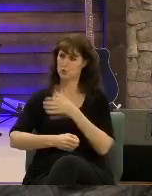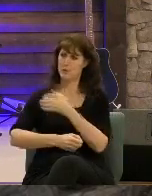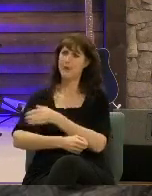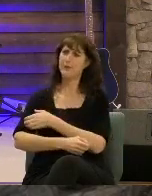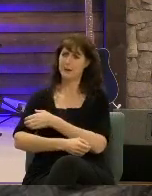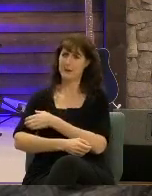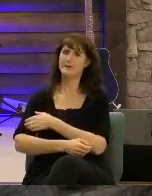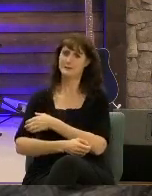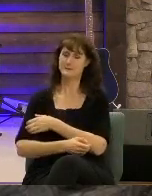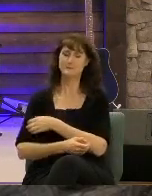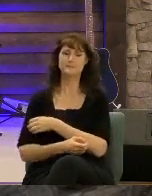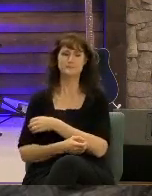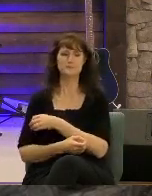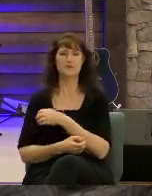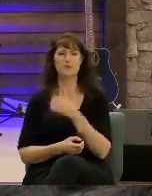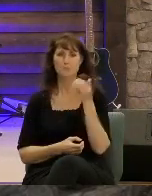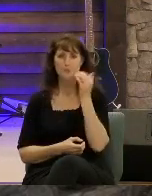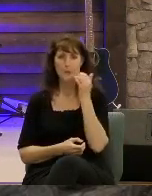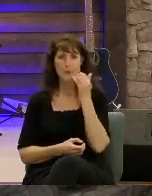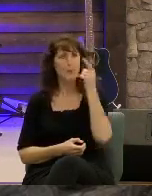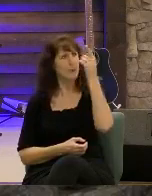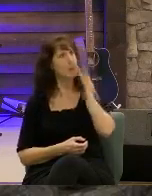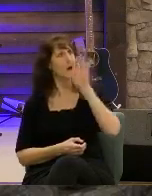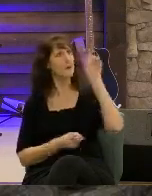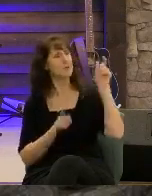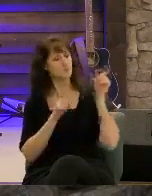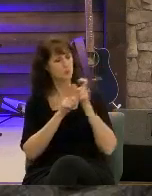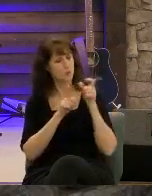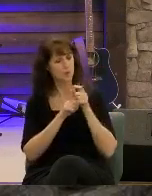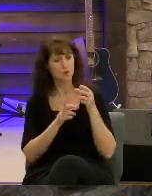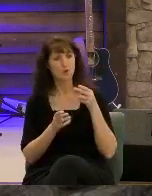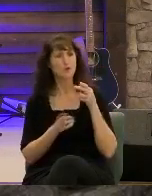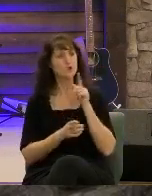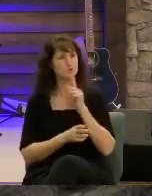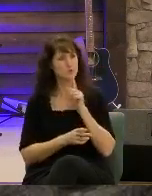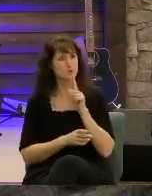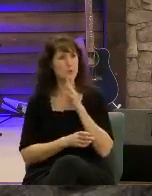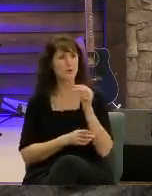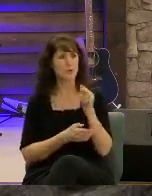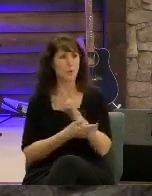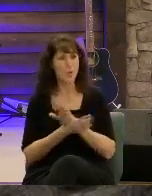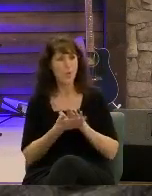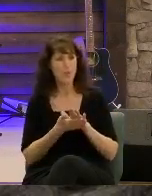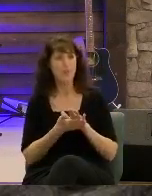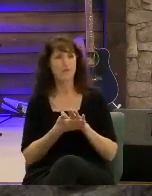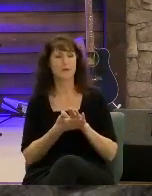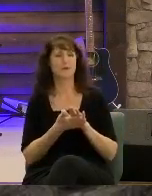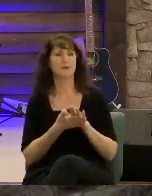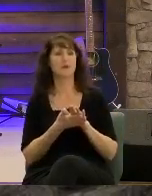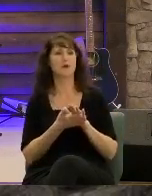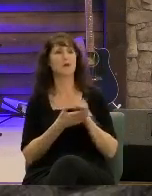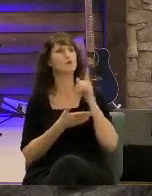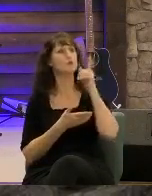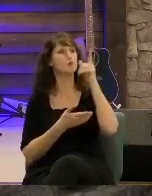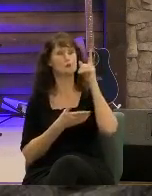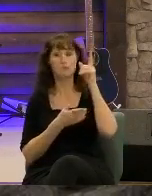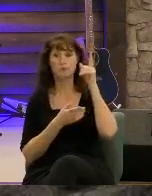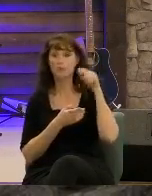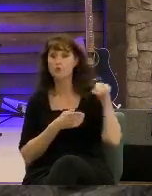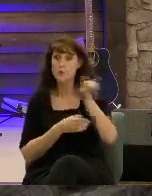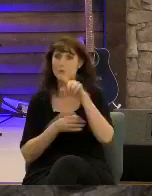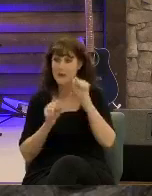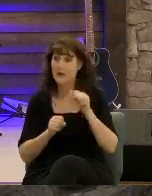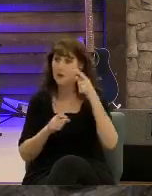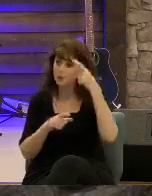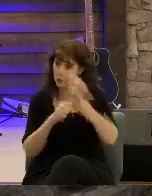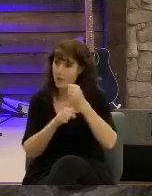that? And to know that the Word of God is true and it's holy and it's real and that you can trust that that is happening in your